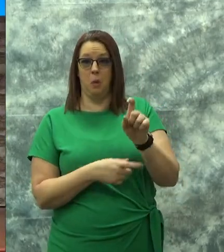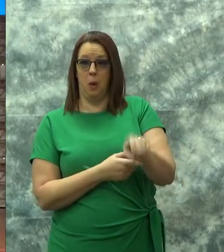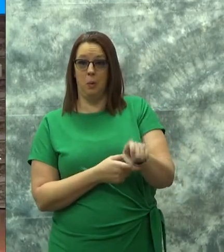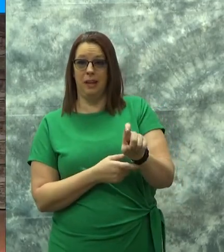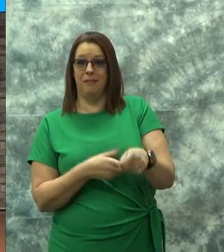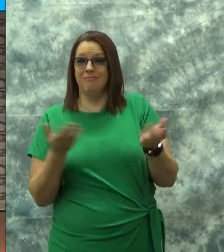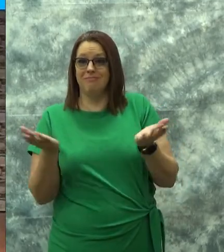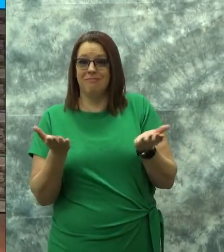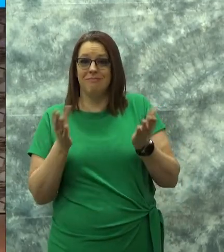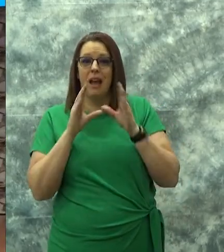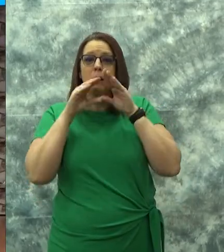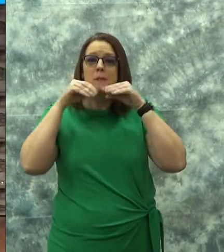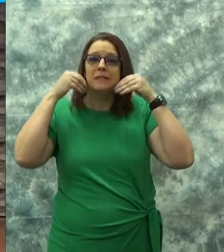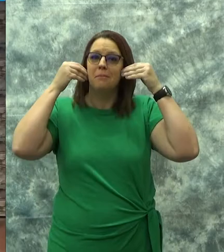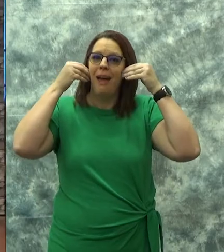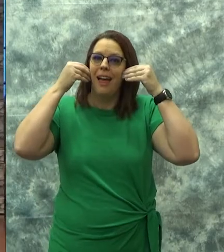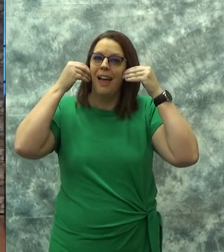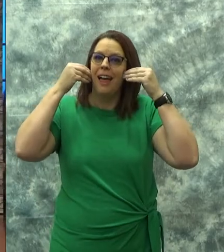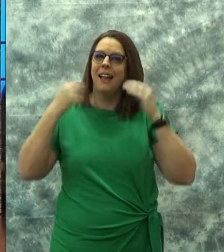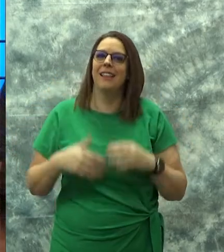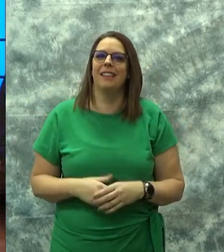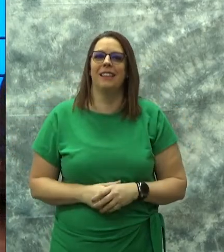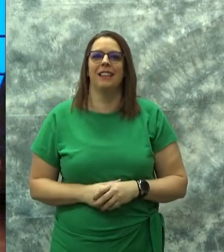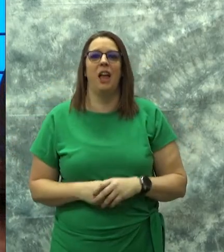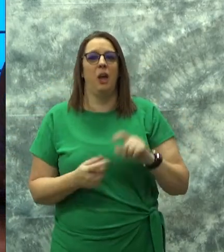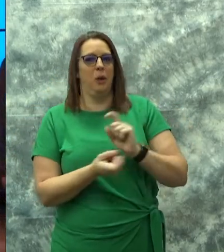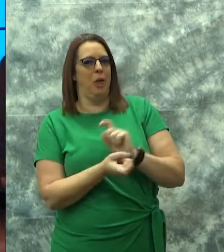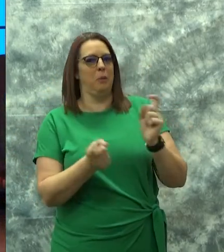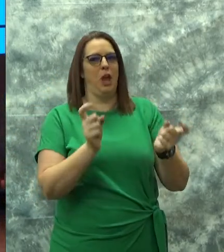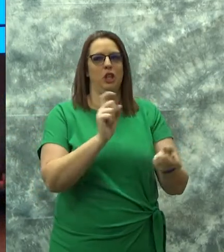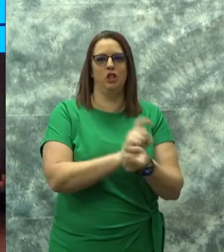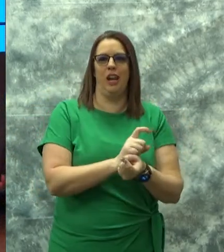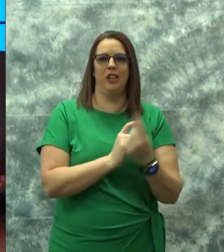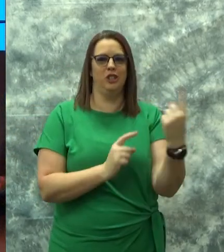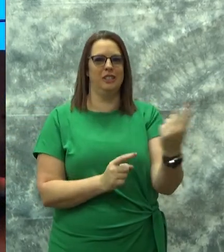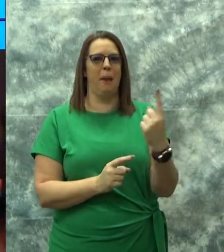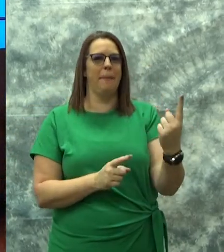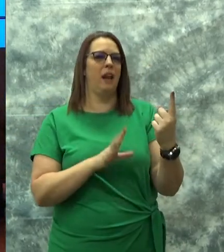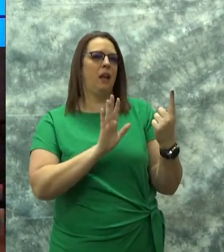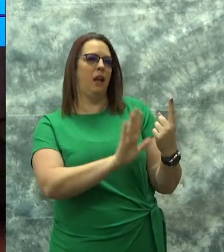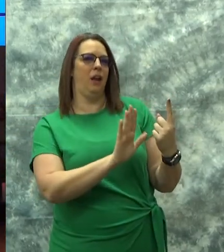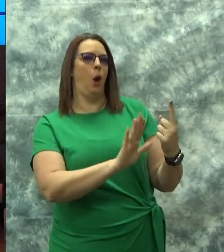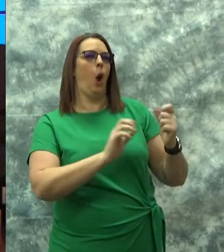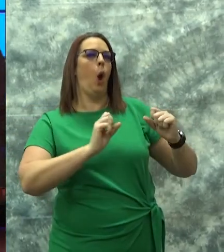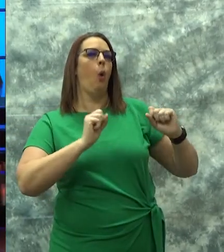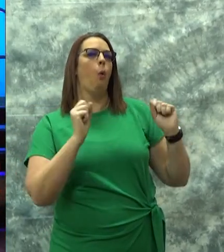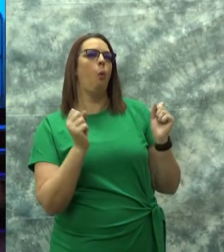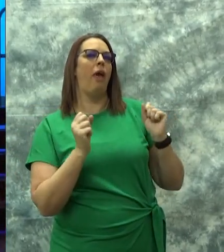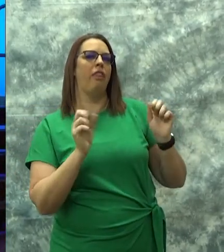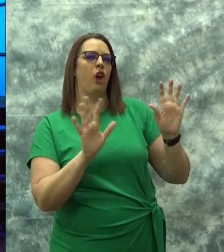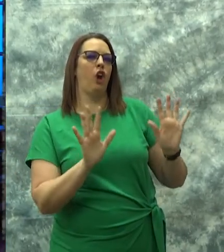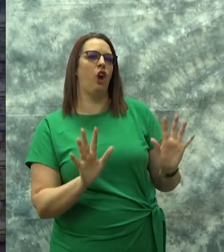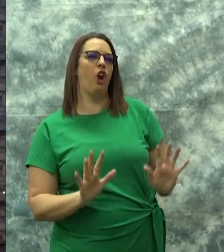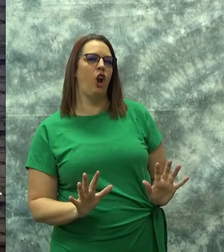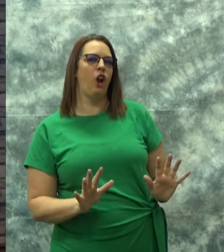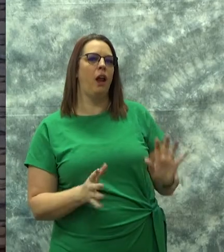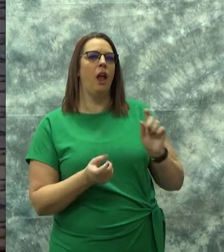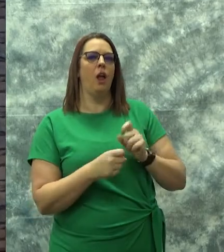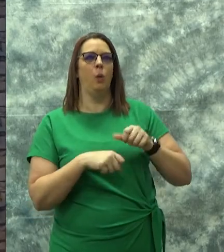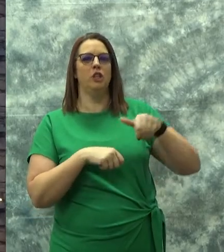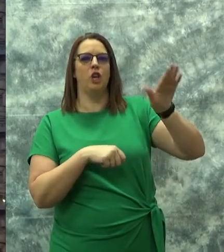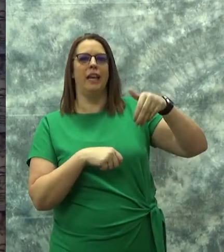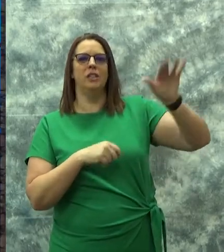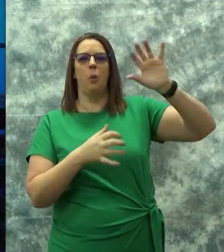It takes is just a smile to change somebody's weather, chase the clouds out of